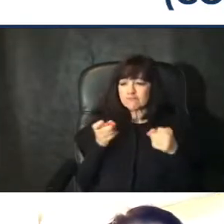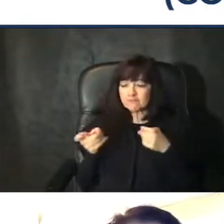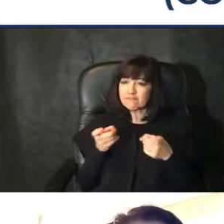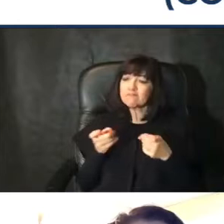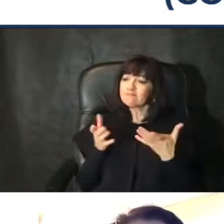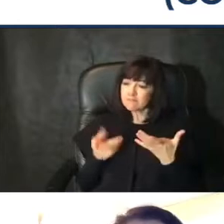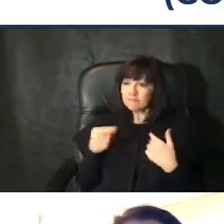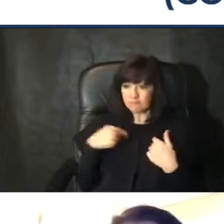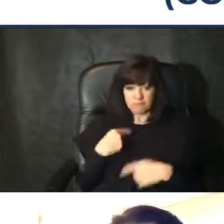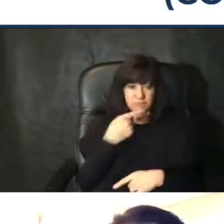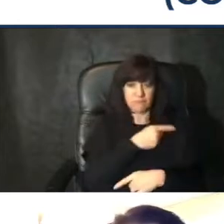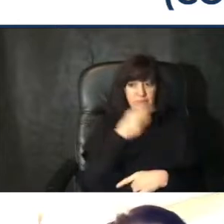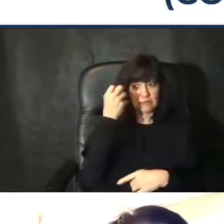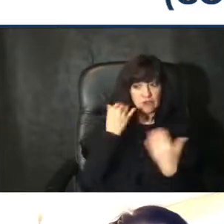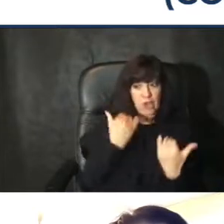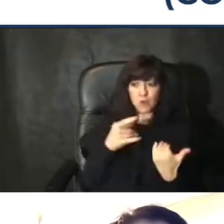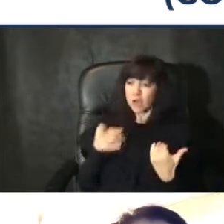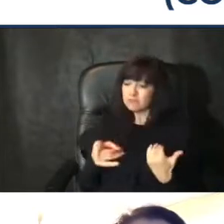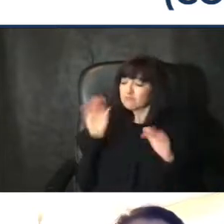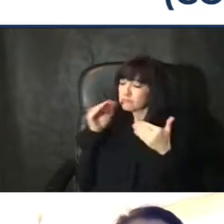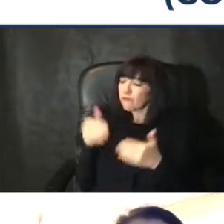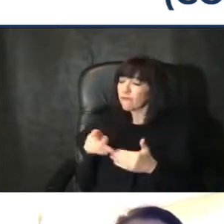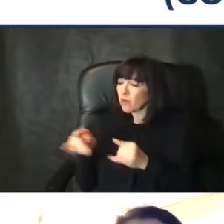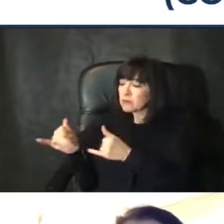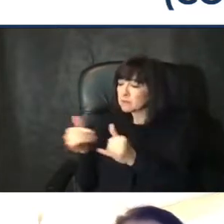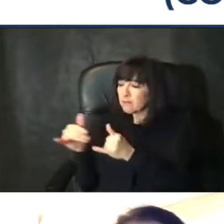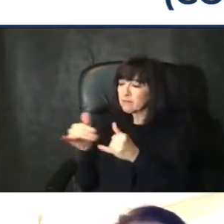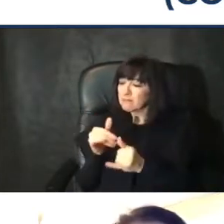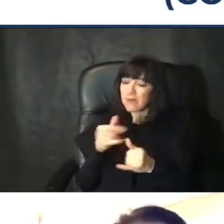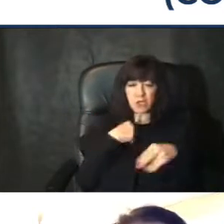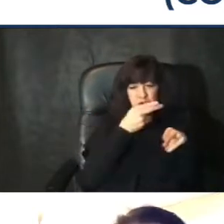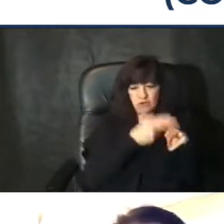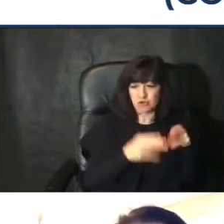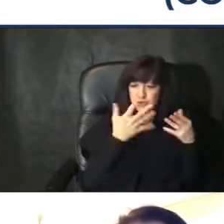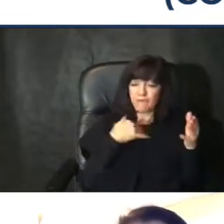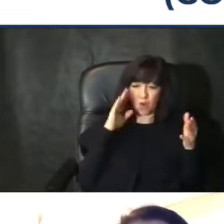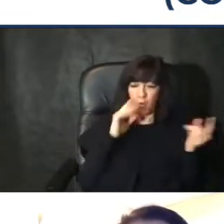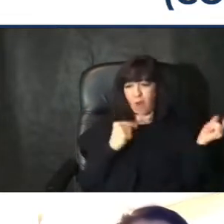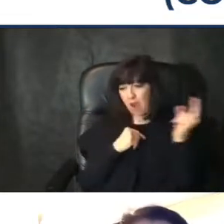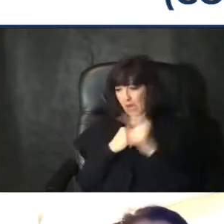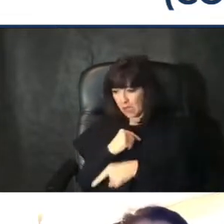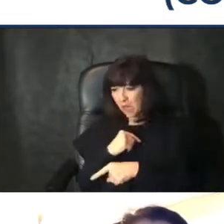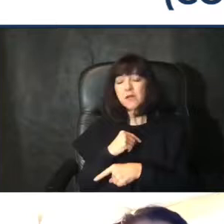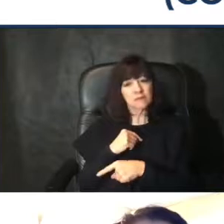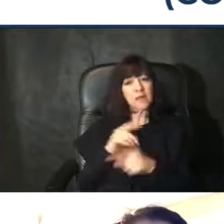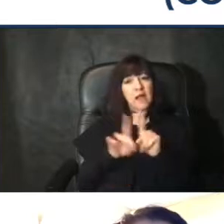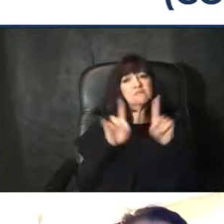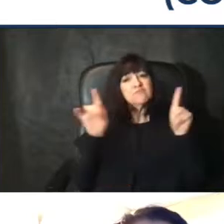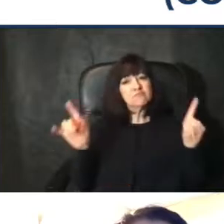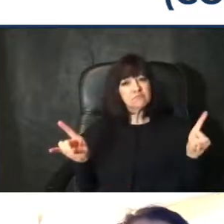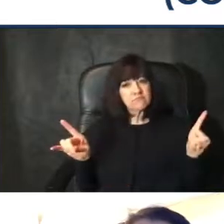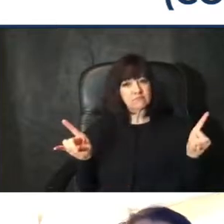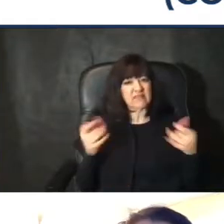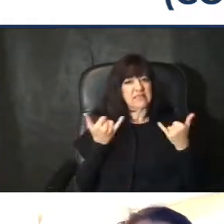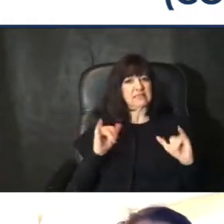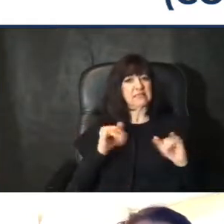it's family therapy or the individual child's therapy. Everything is pretty much going to telehealth. And